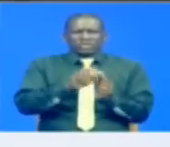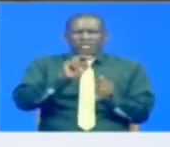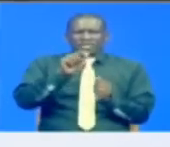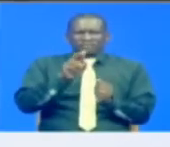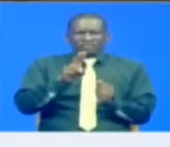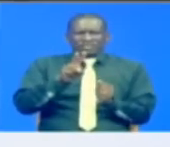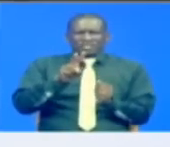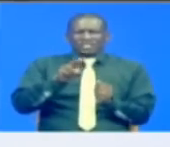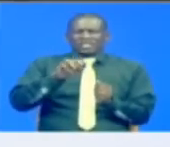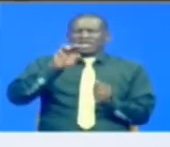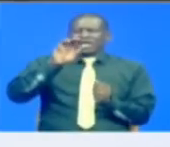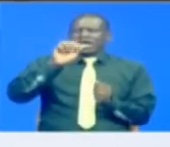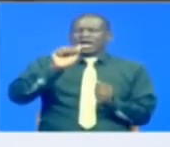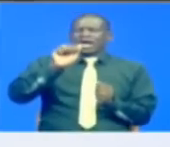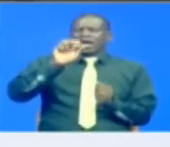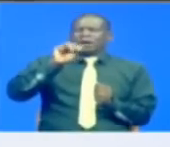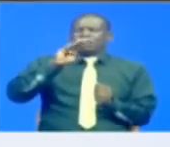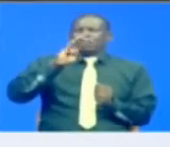Julian Amboko. Stand by.